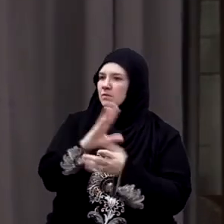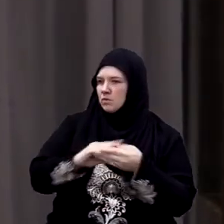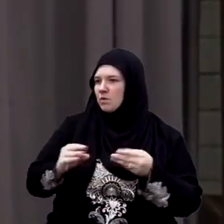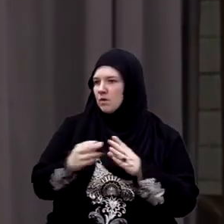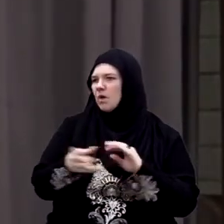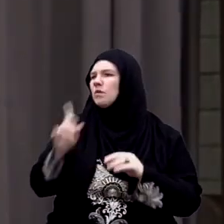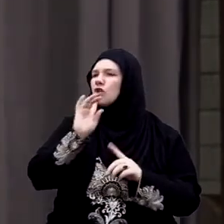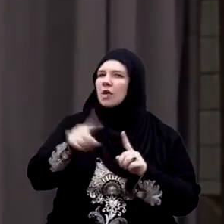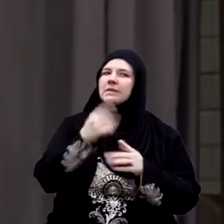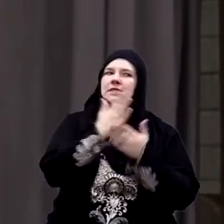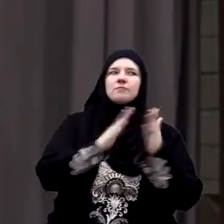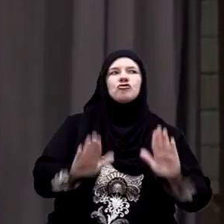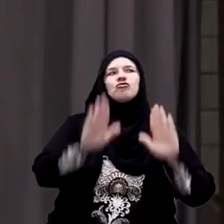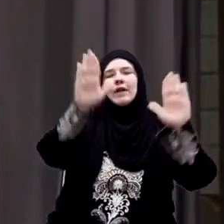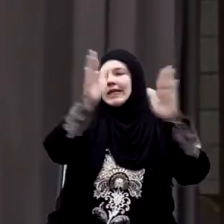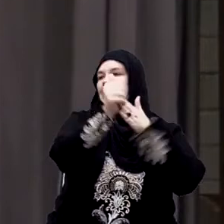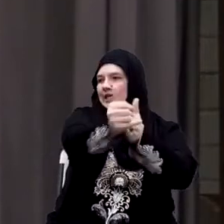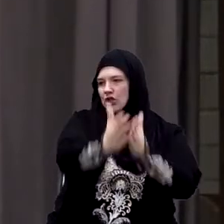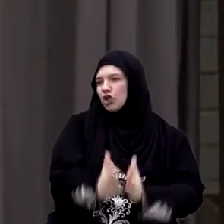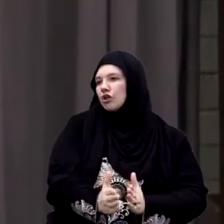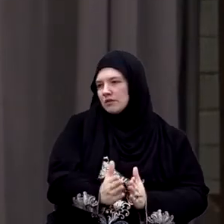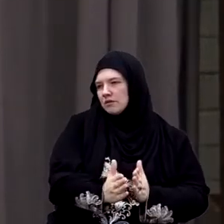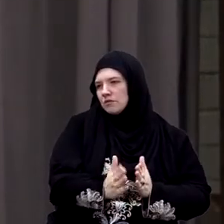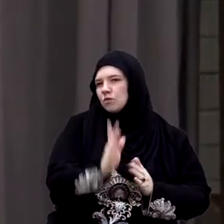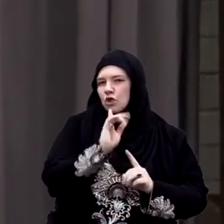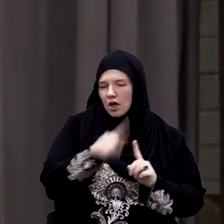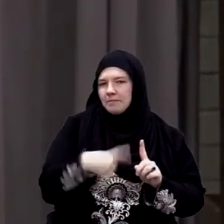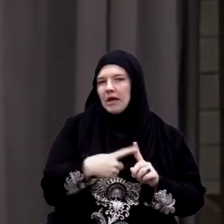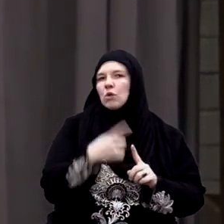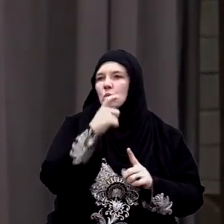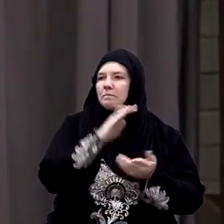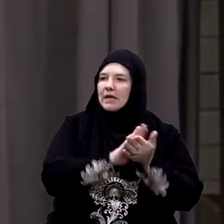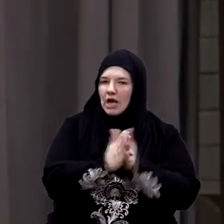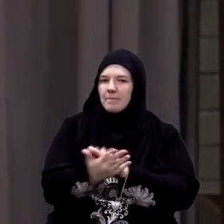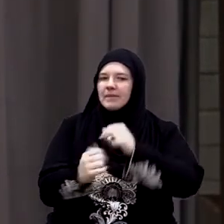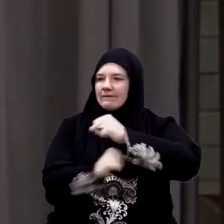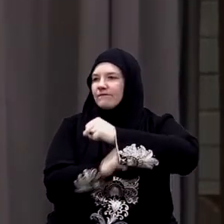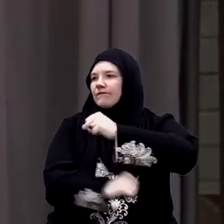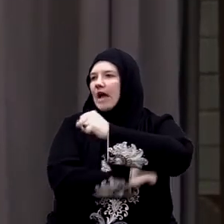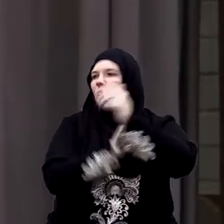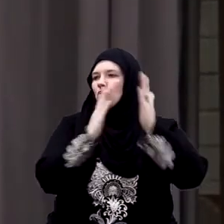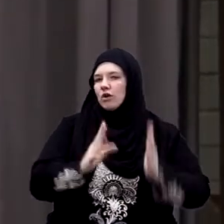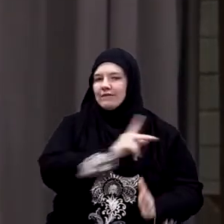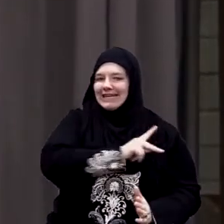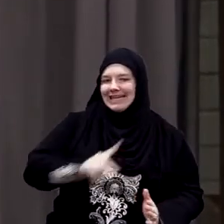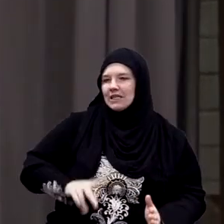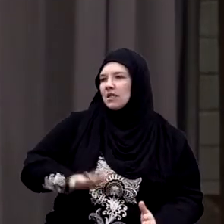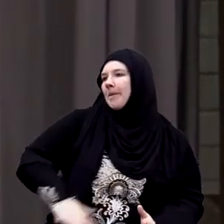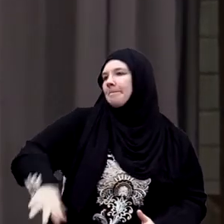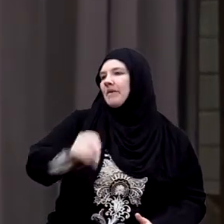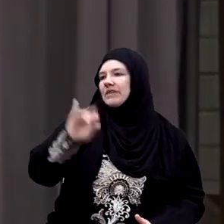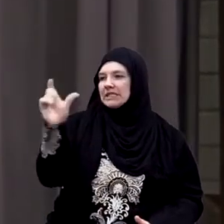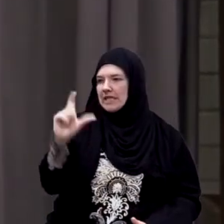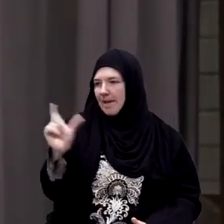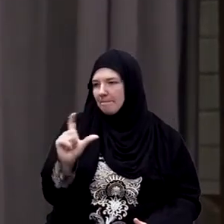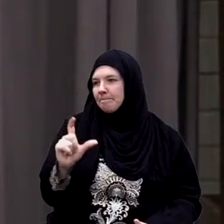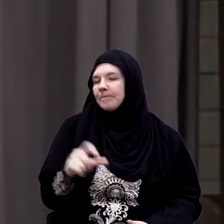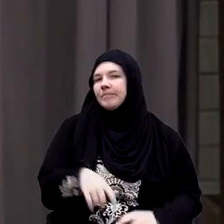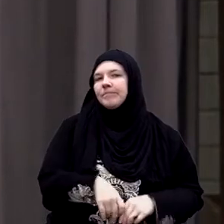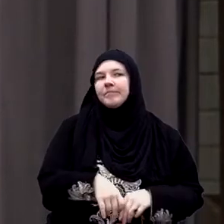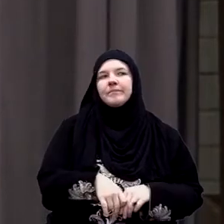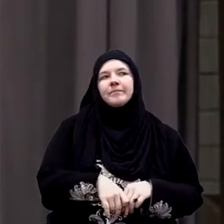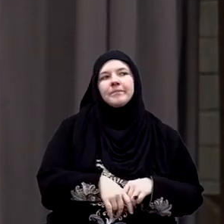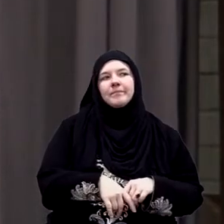great leaders who became the founders of the kingdom of Islam, the kingdom